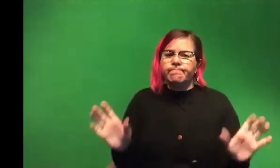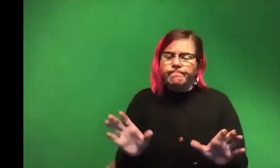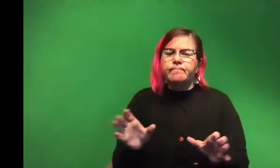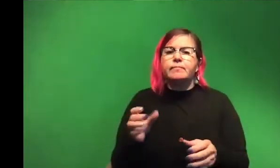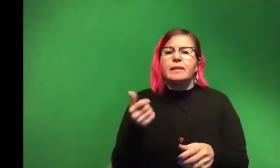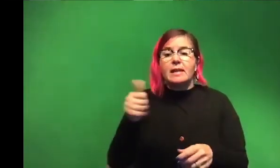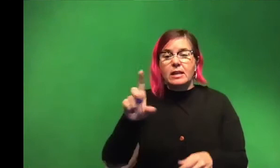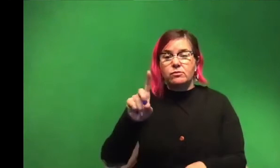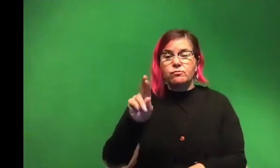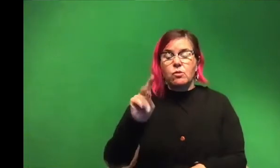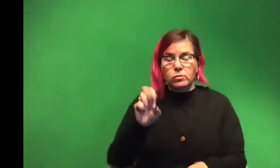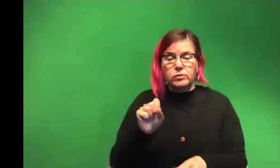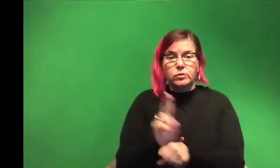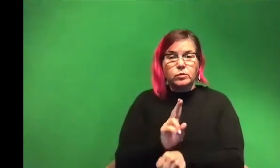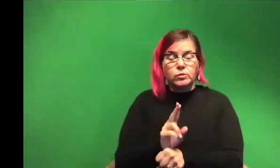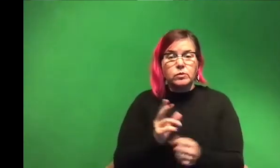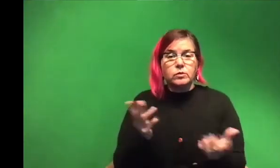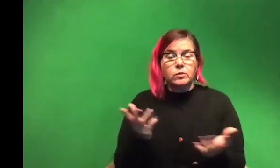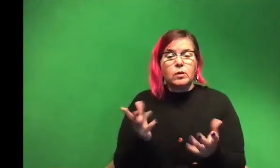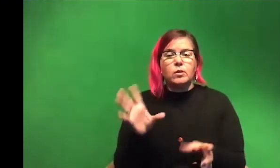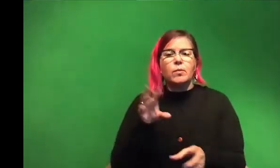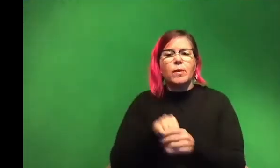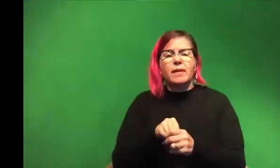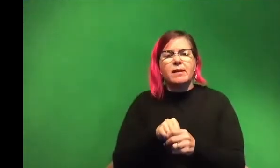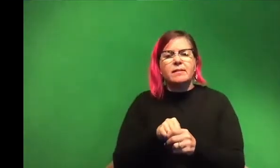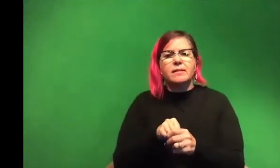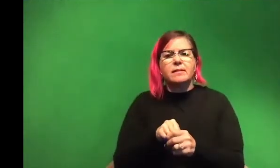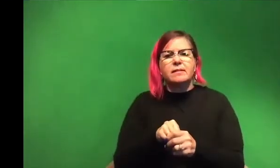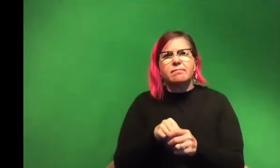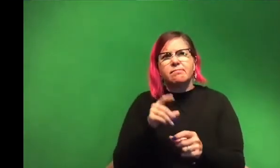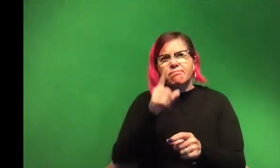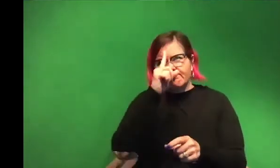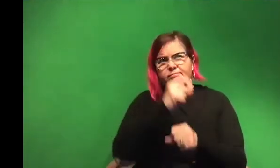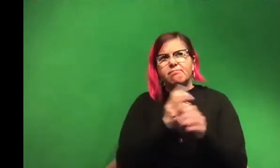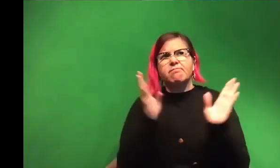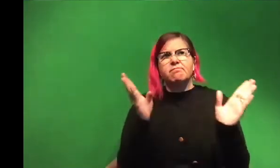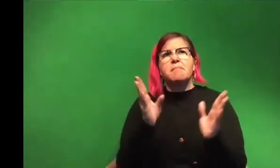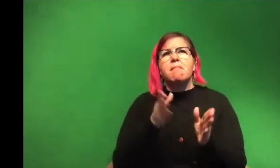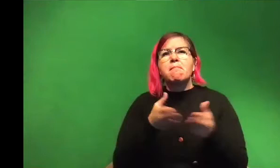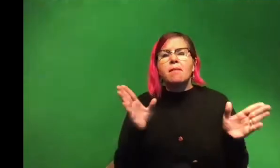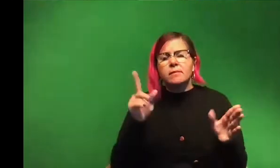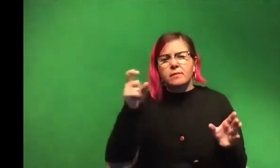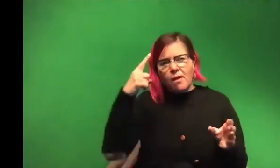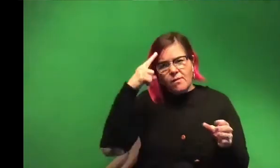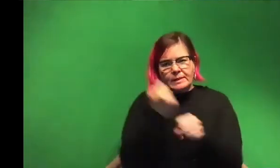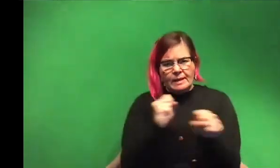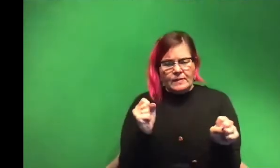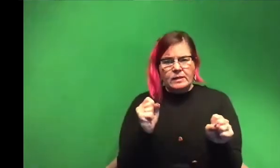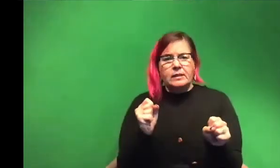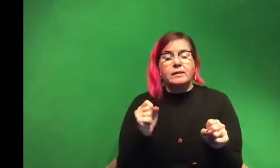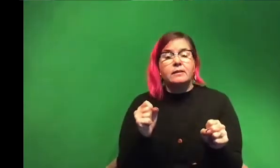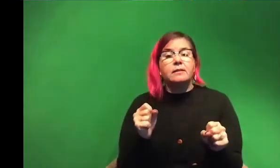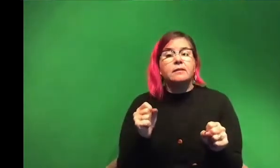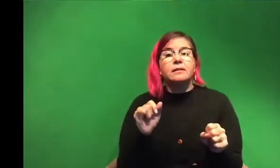that we use are actually within the scope of public safety or government. So that way, any